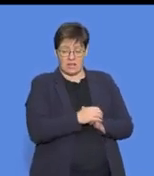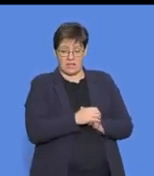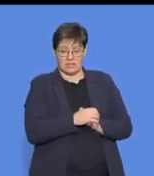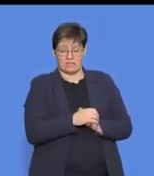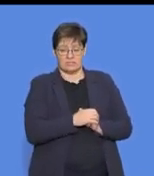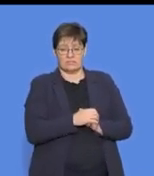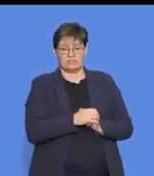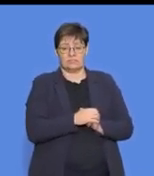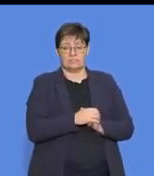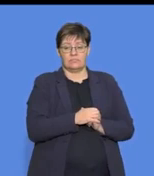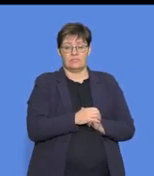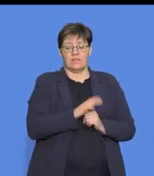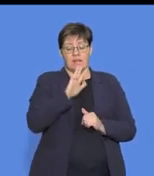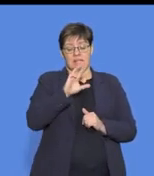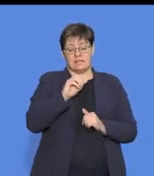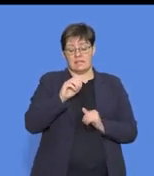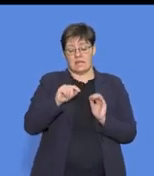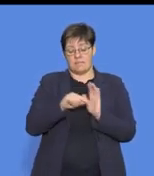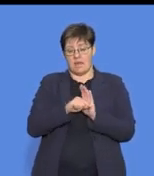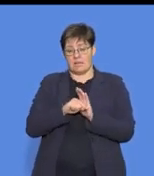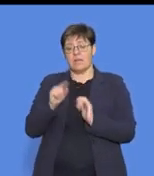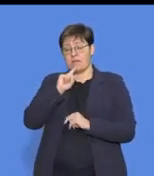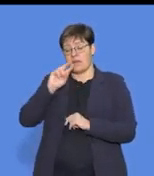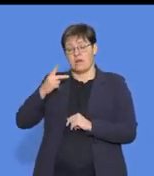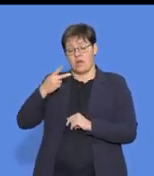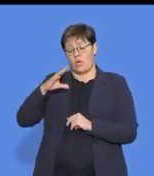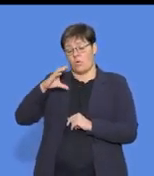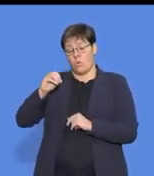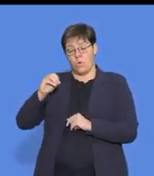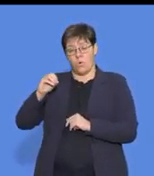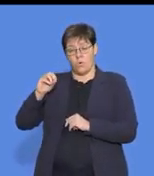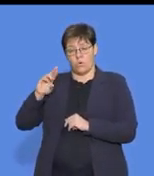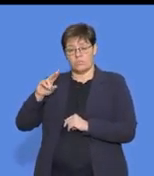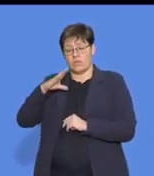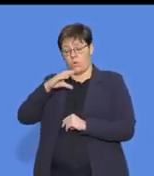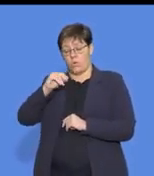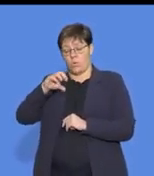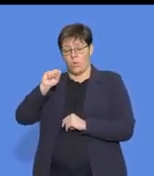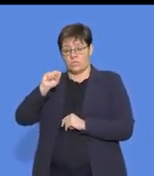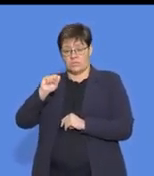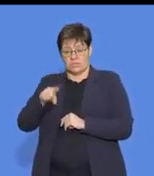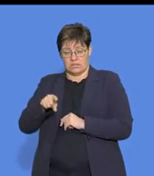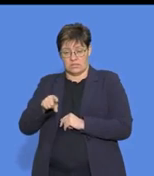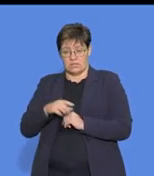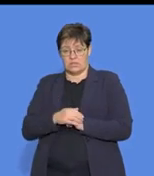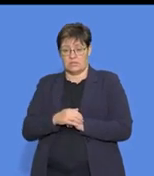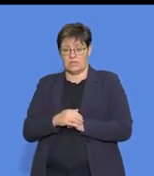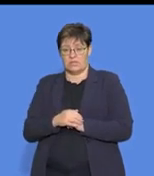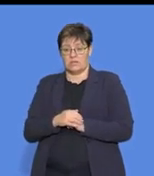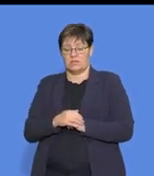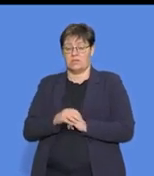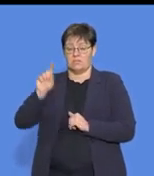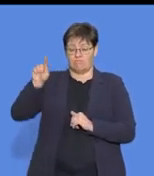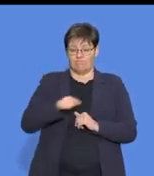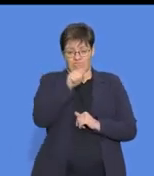this color. So remember sine of 90 minus theta, we're going to change it to its co-ratio. So the co-ratio is cos, so it